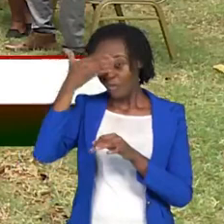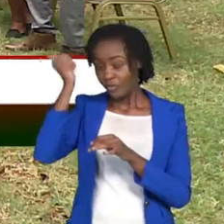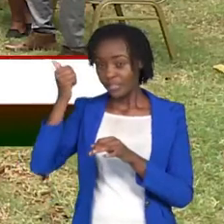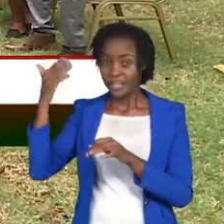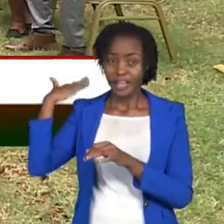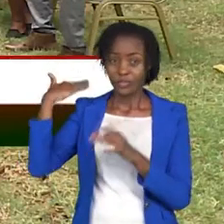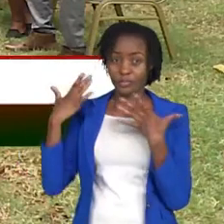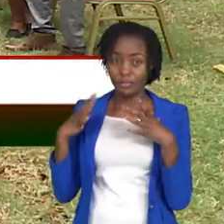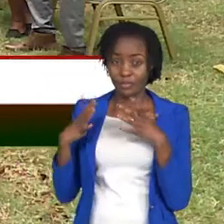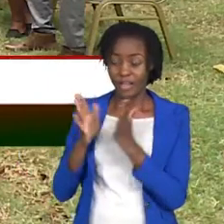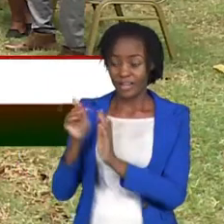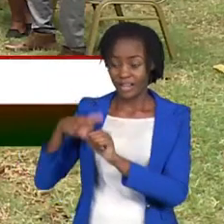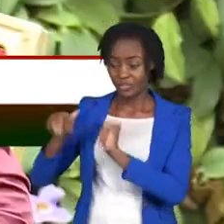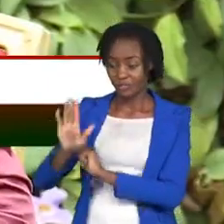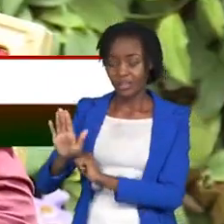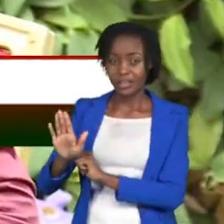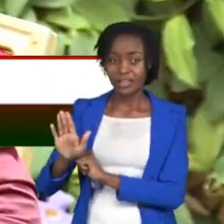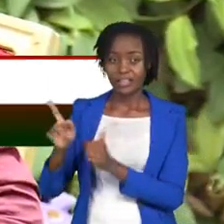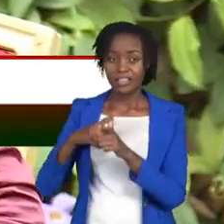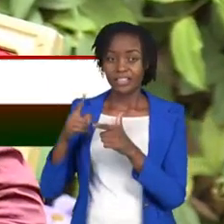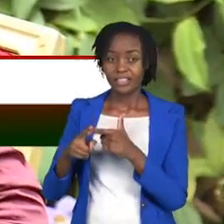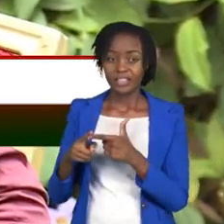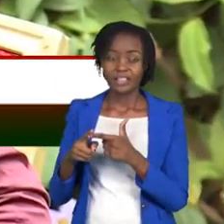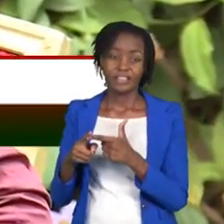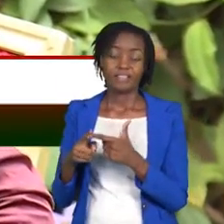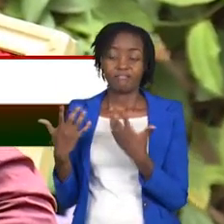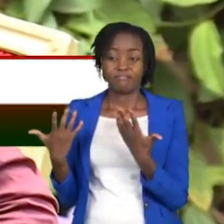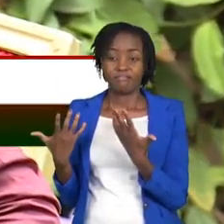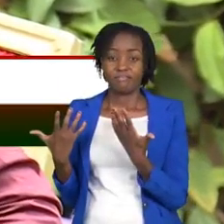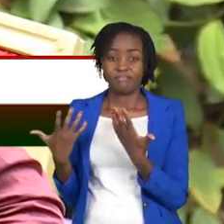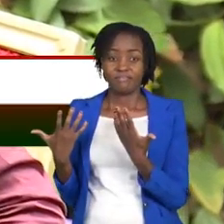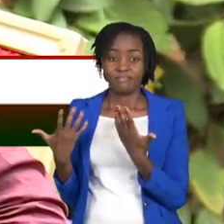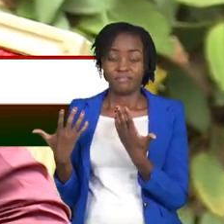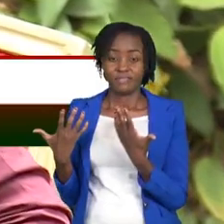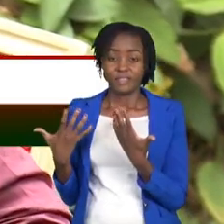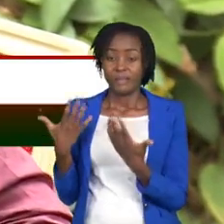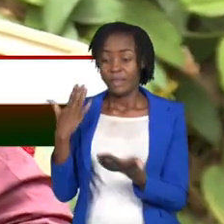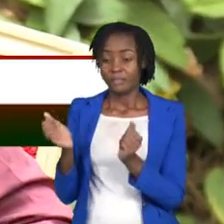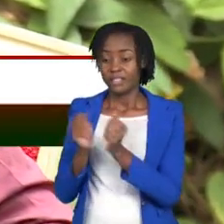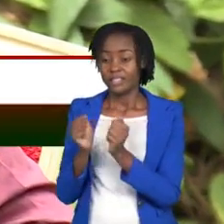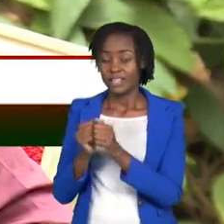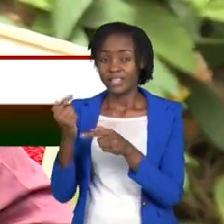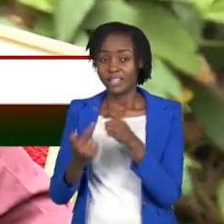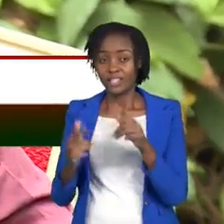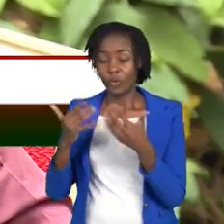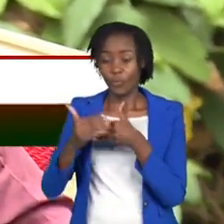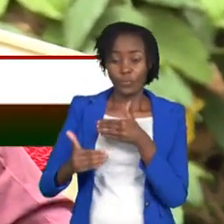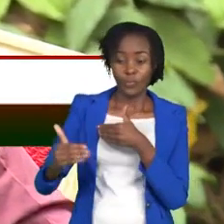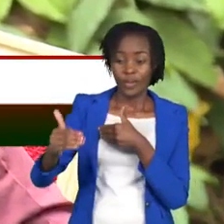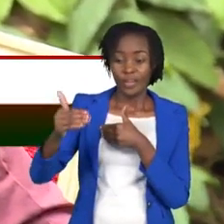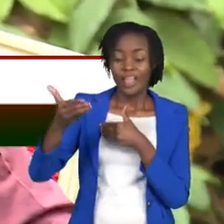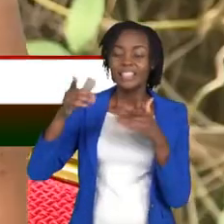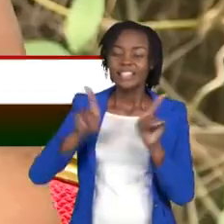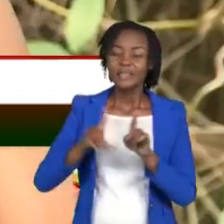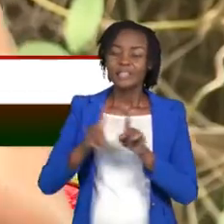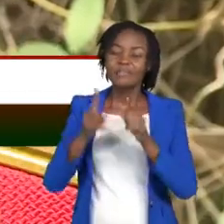and what they did, we not start celebrating about us now. In 10 years' time or in the next century, whoever will be there, they will forget